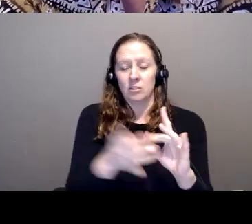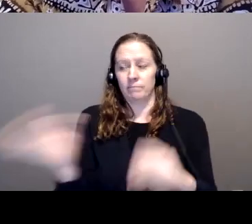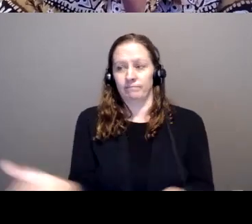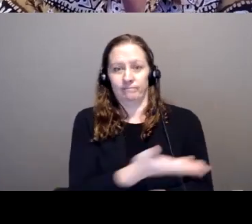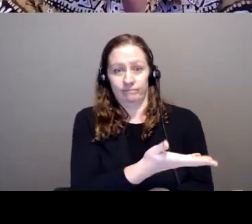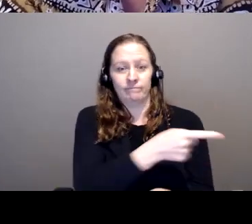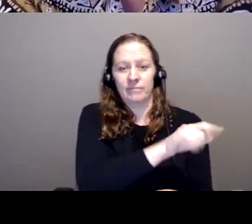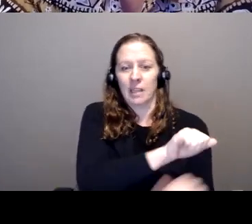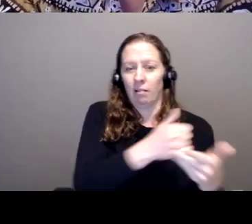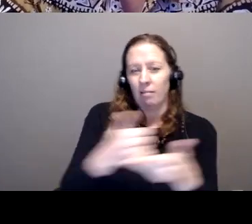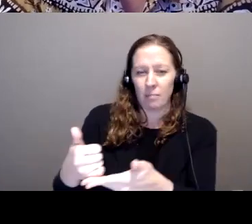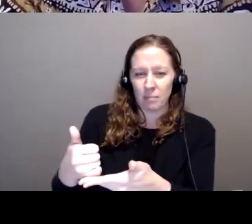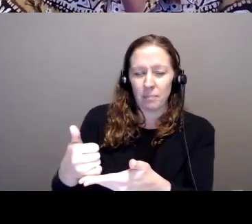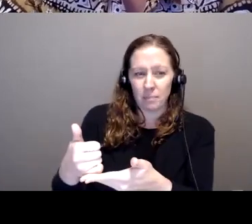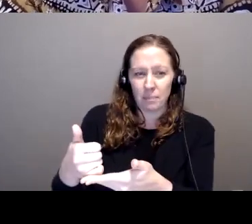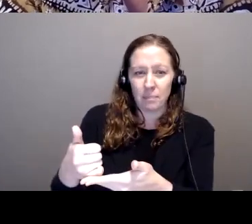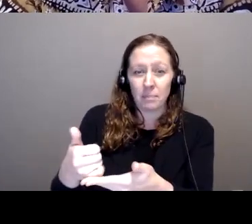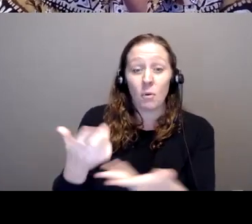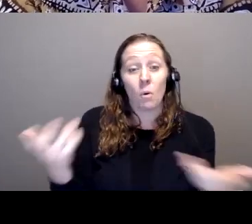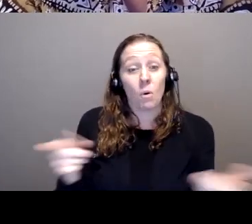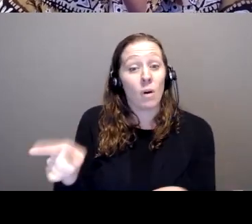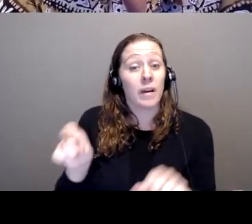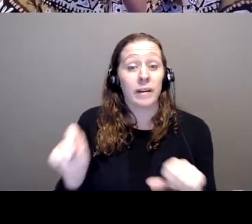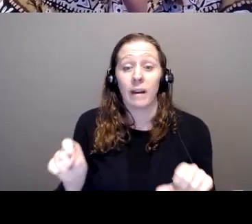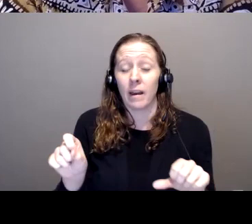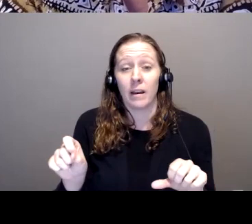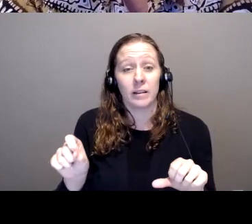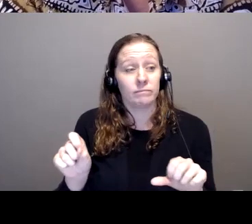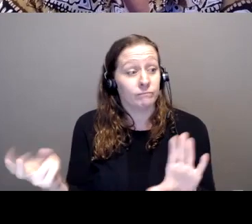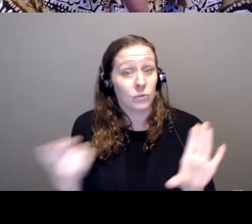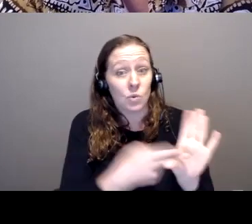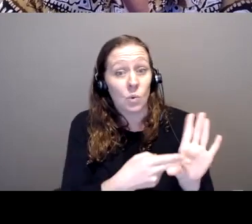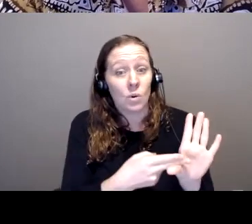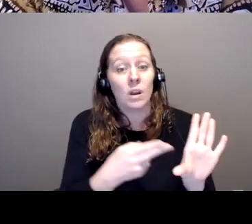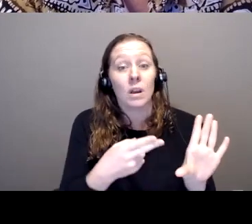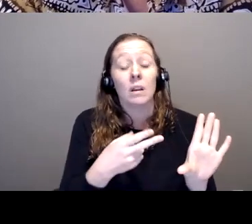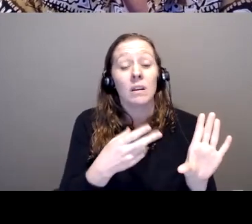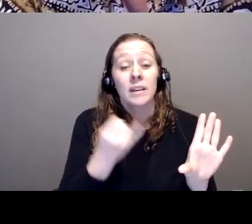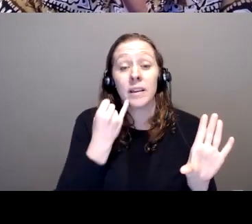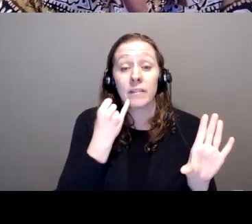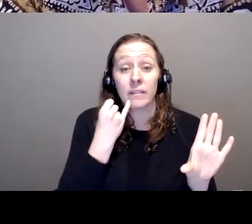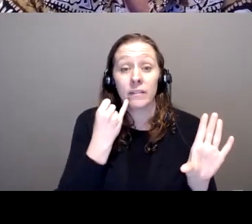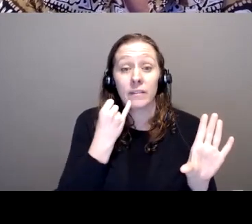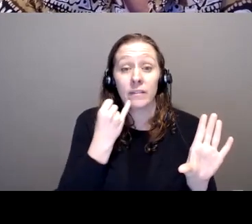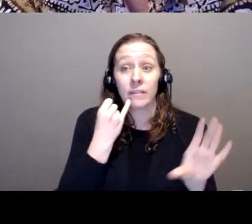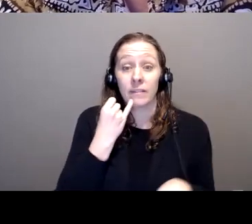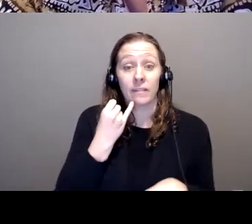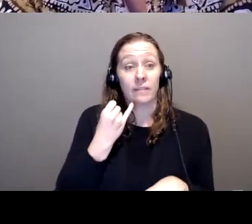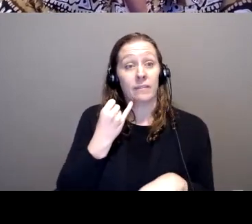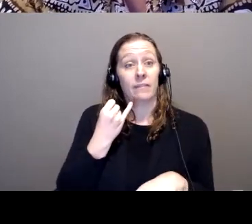could assist them, or they could join in terms of once they have gone through